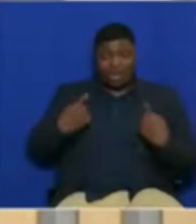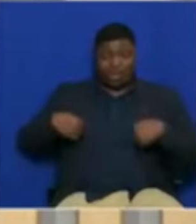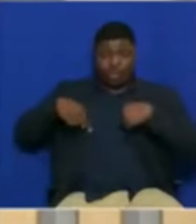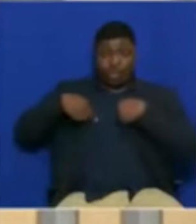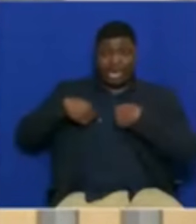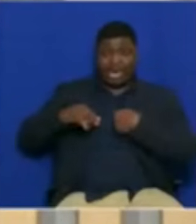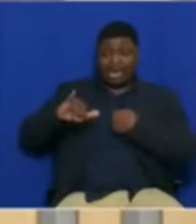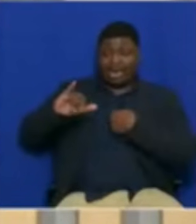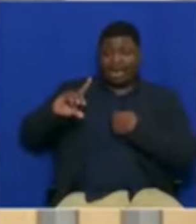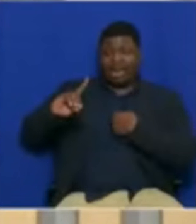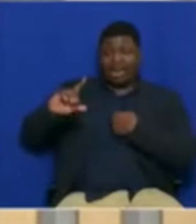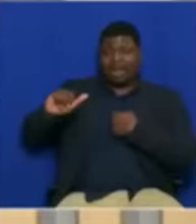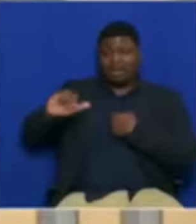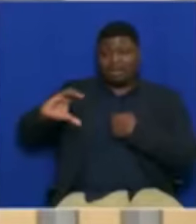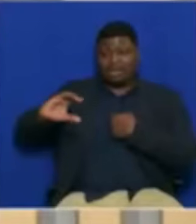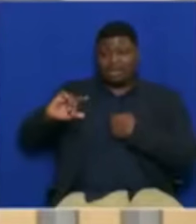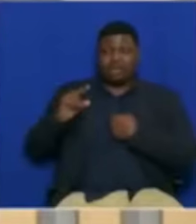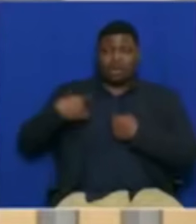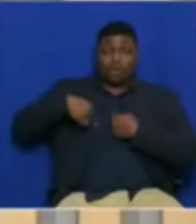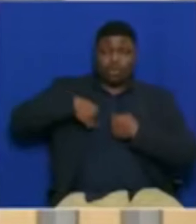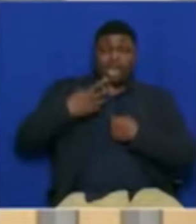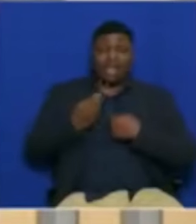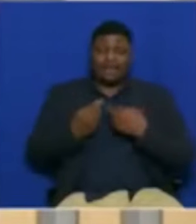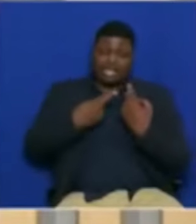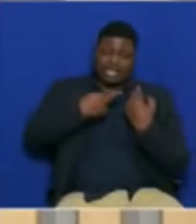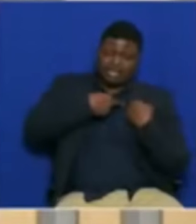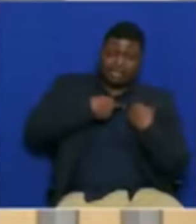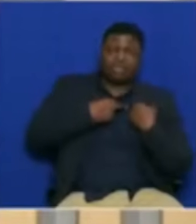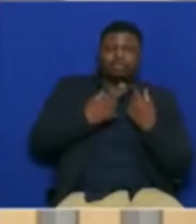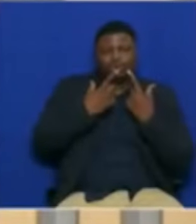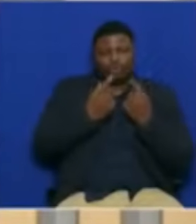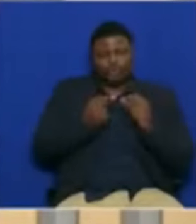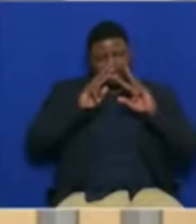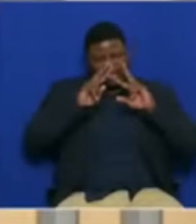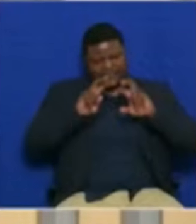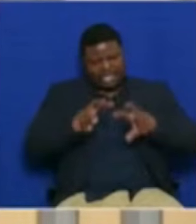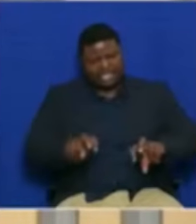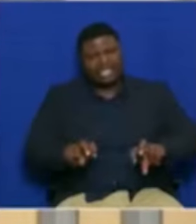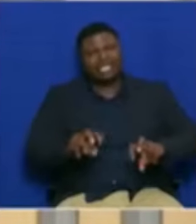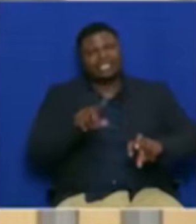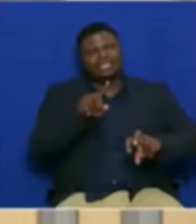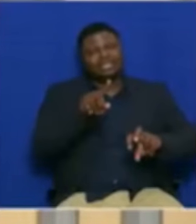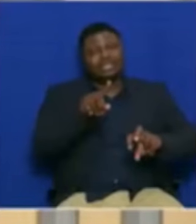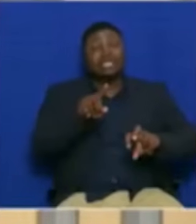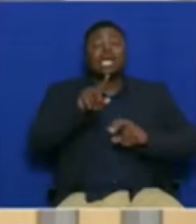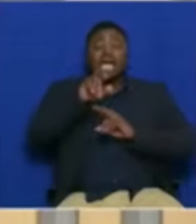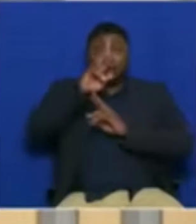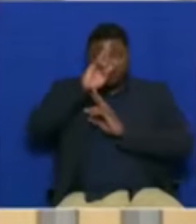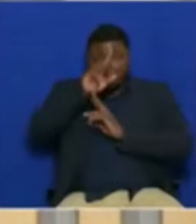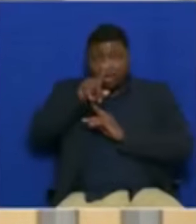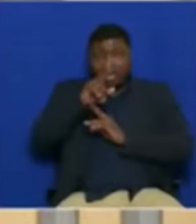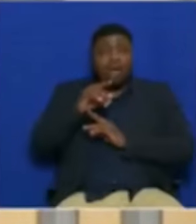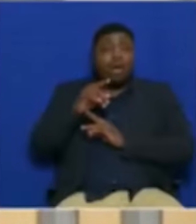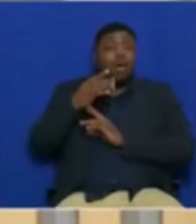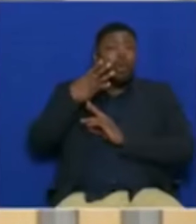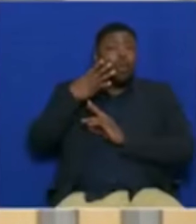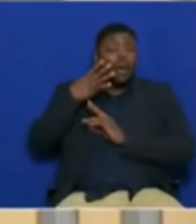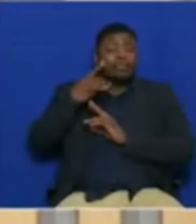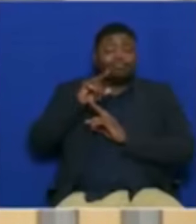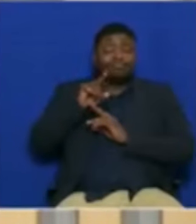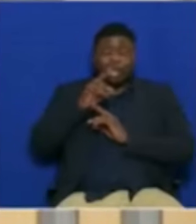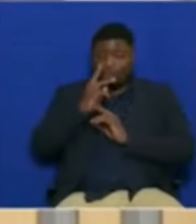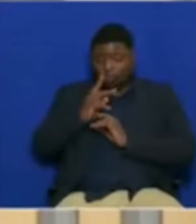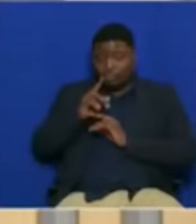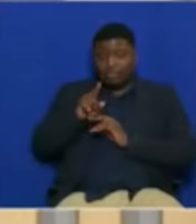And we draw that inference from the investigation that we're charged with. So when you look at the panel is recommended by Kumalo,